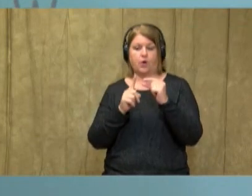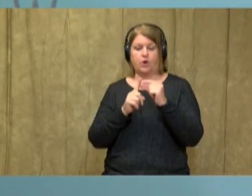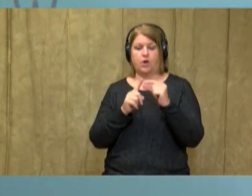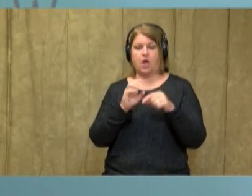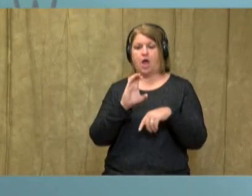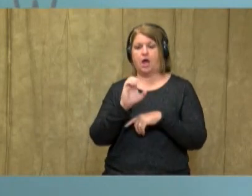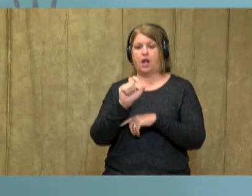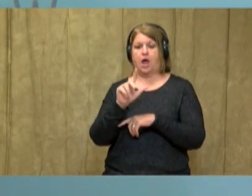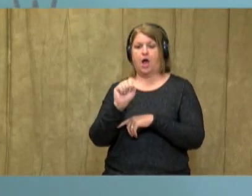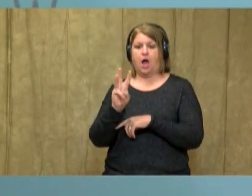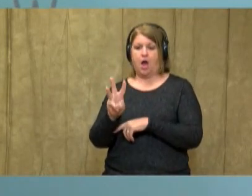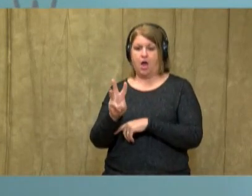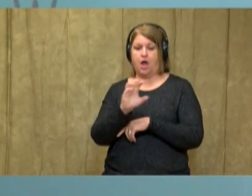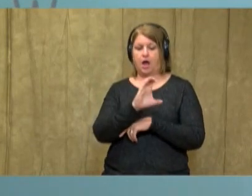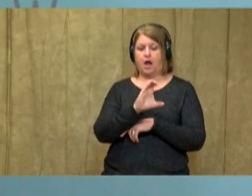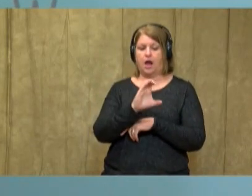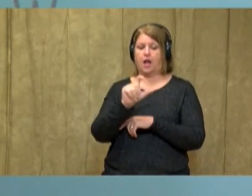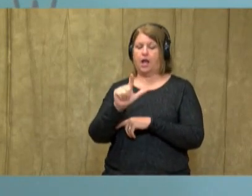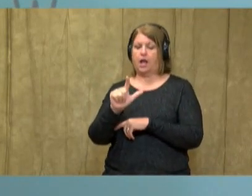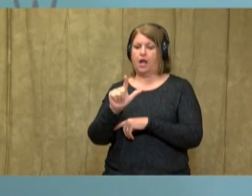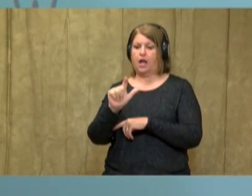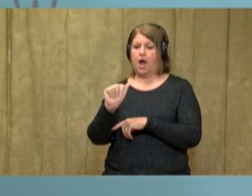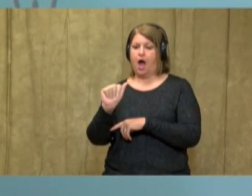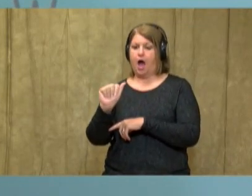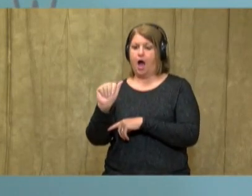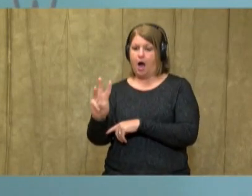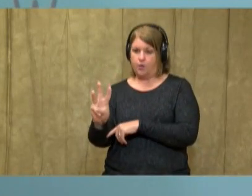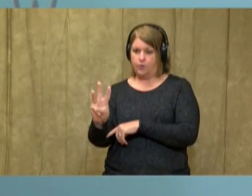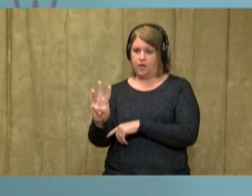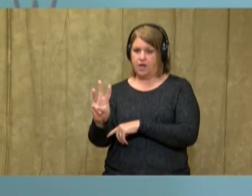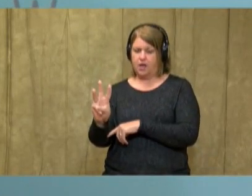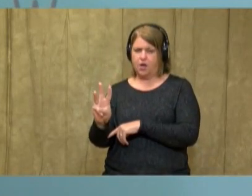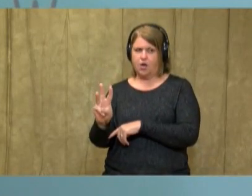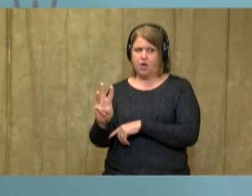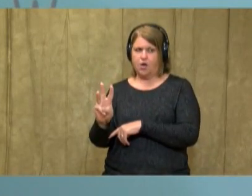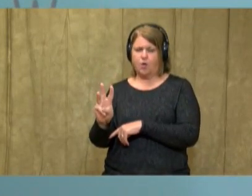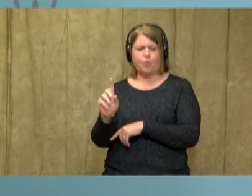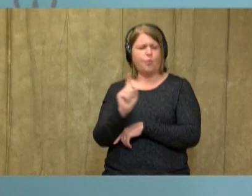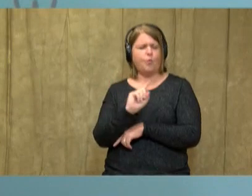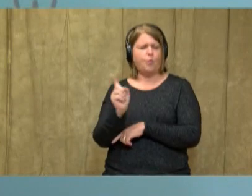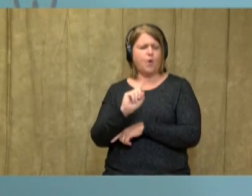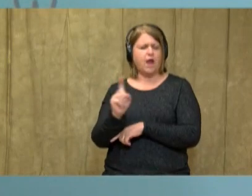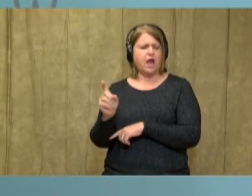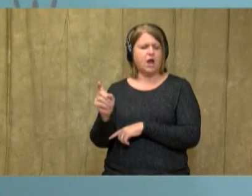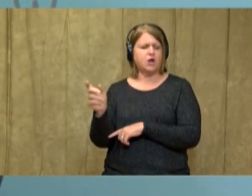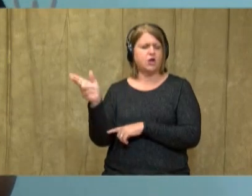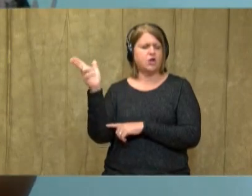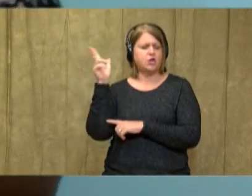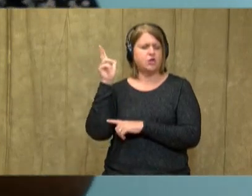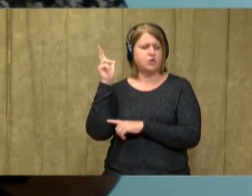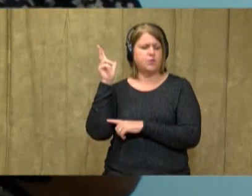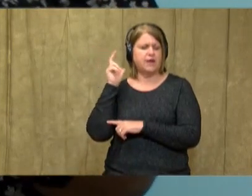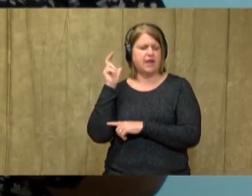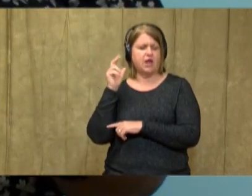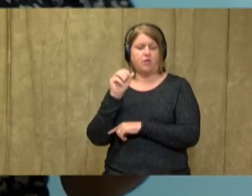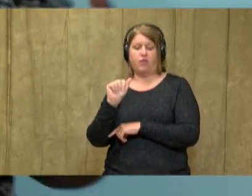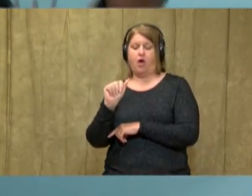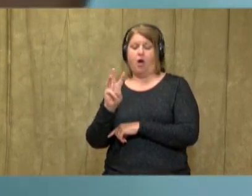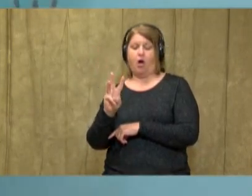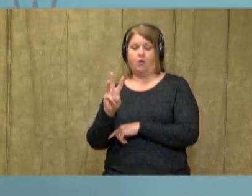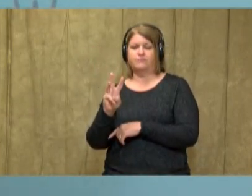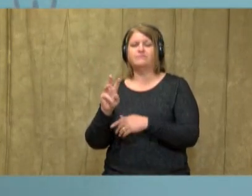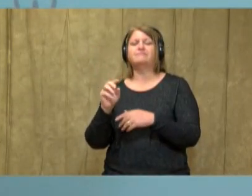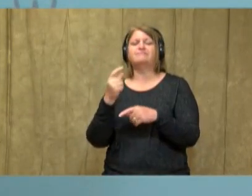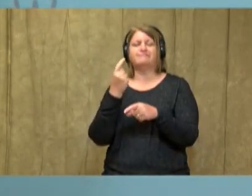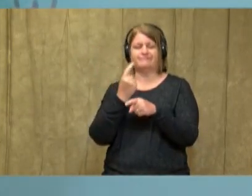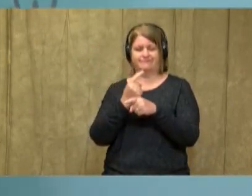Sound. Cool. Ah. Where do you hear that ah sound? That's right, at the end of the word. So